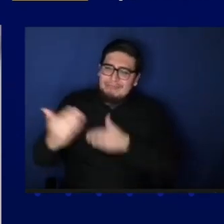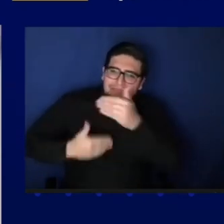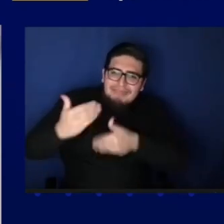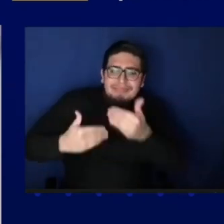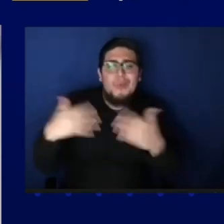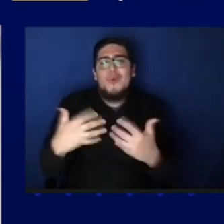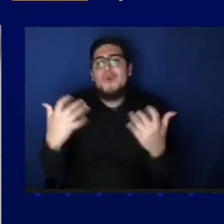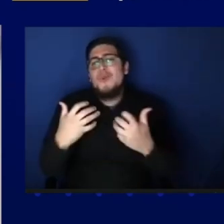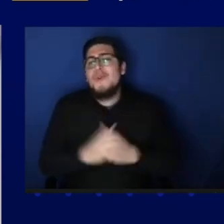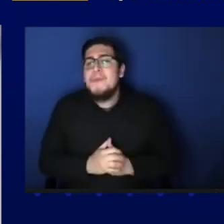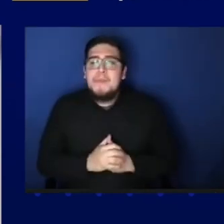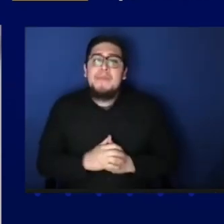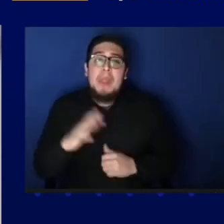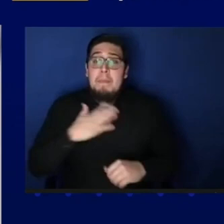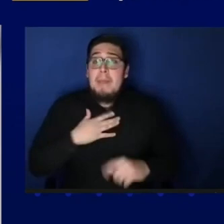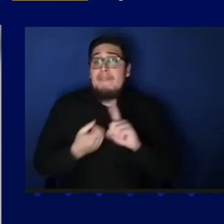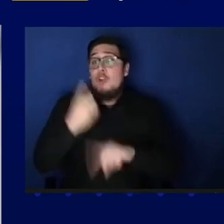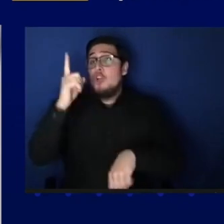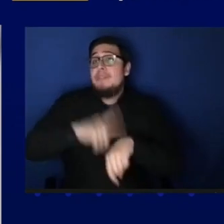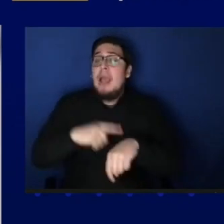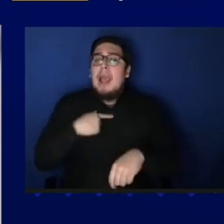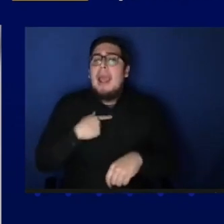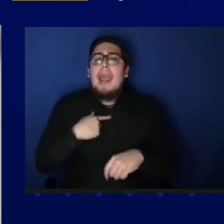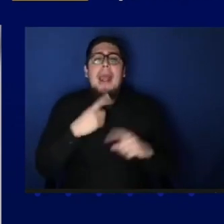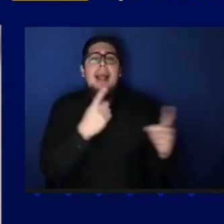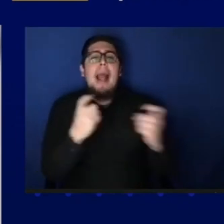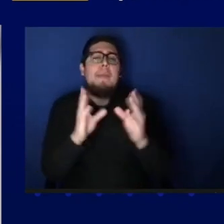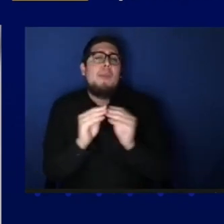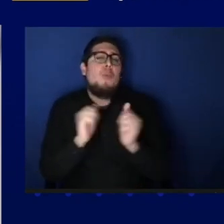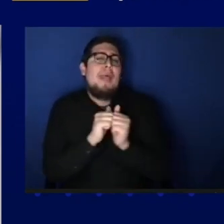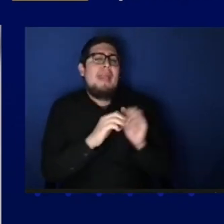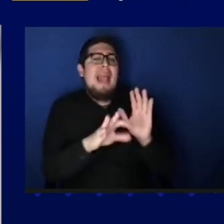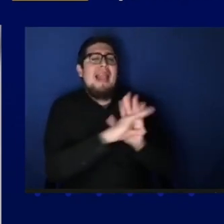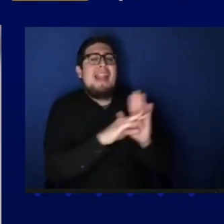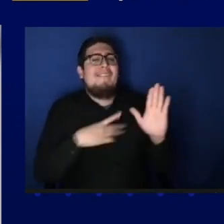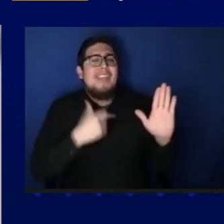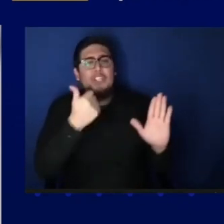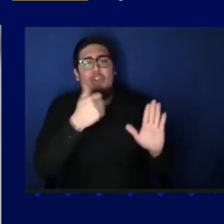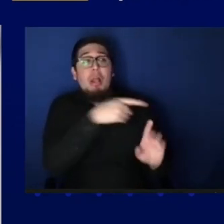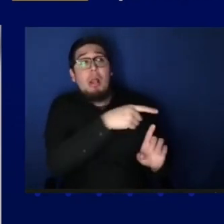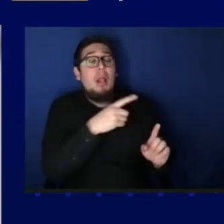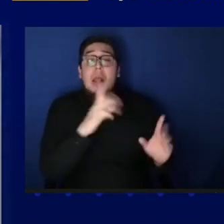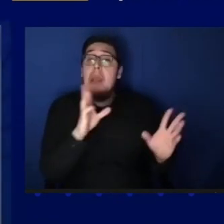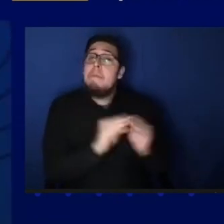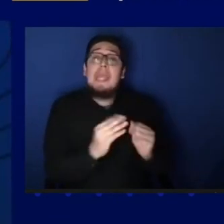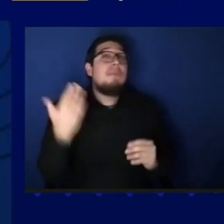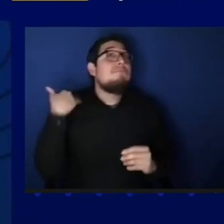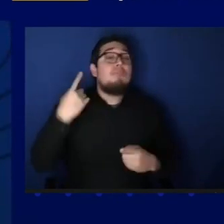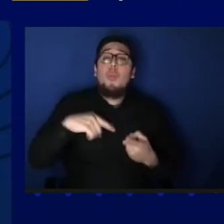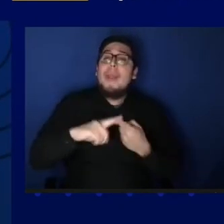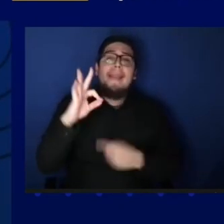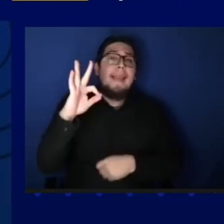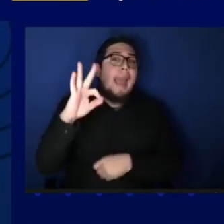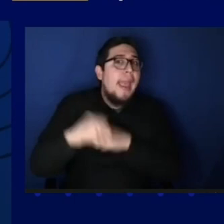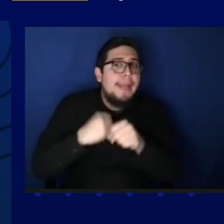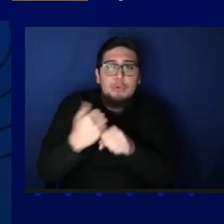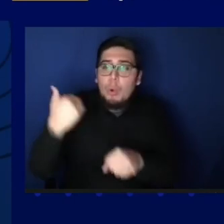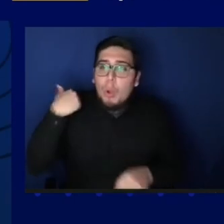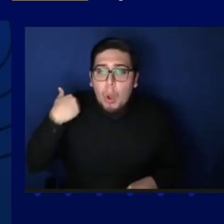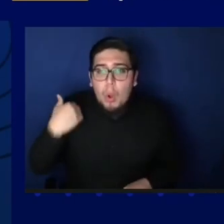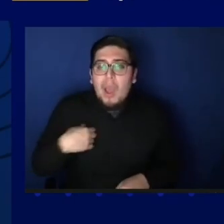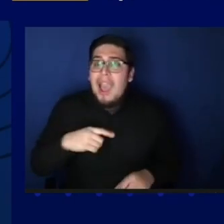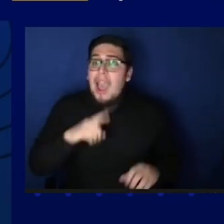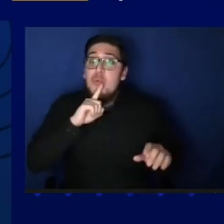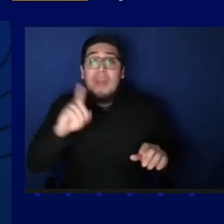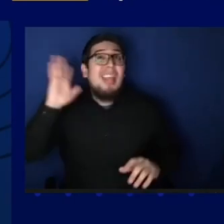had a lobbying meeting with an elected leader was 9 years ago. I was thinking about this, and I so wish I had this training